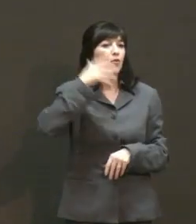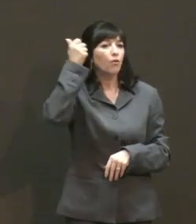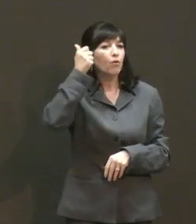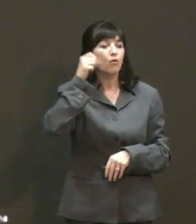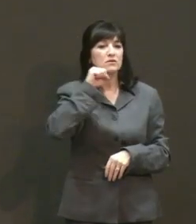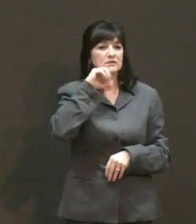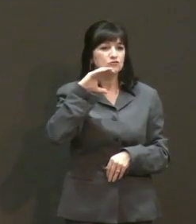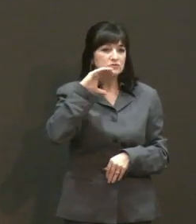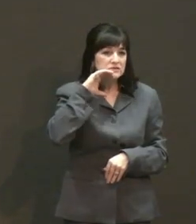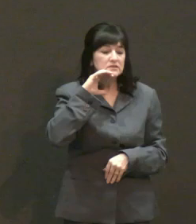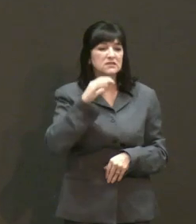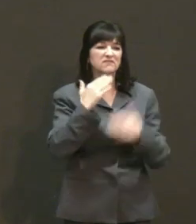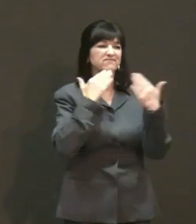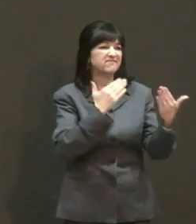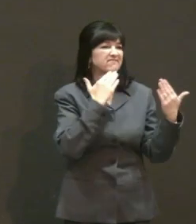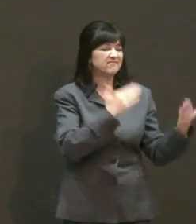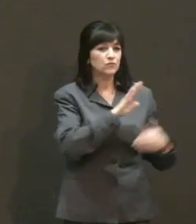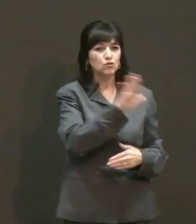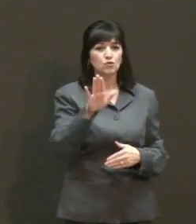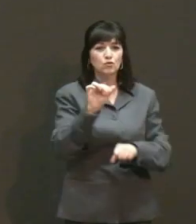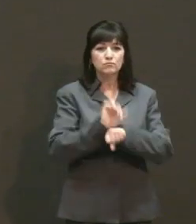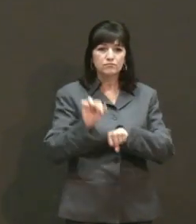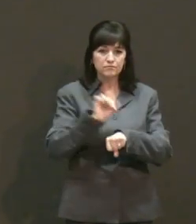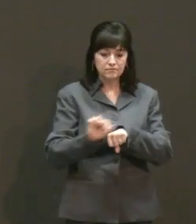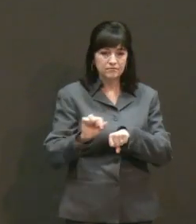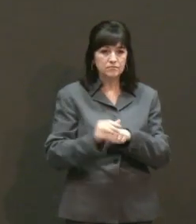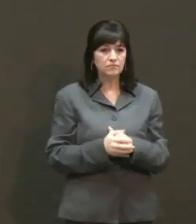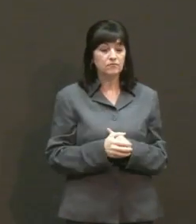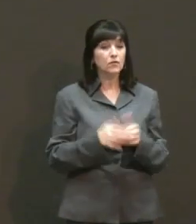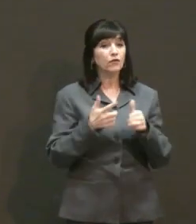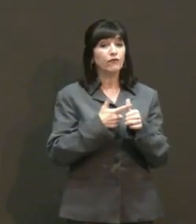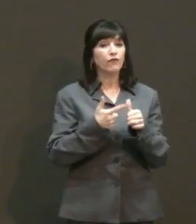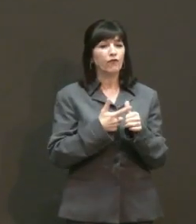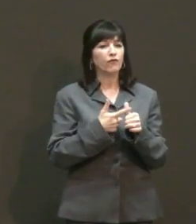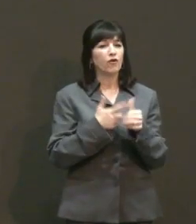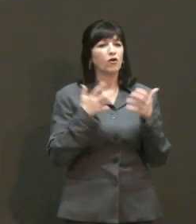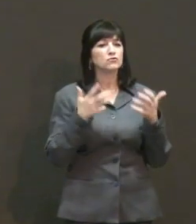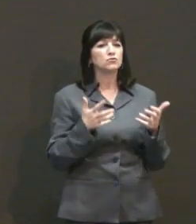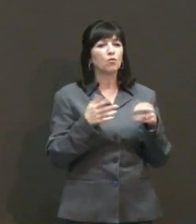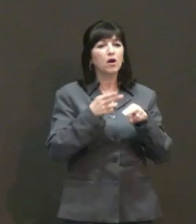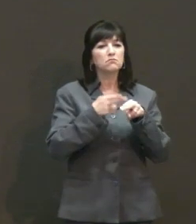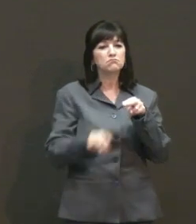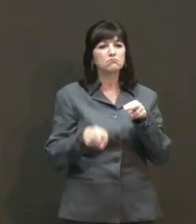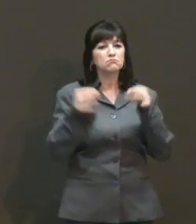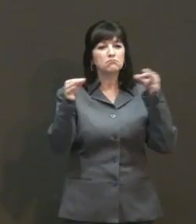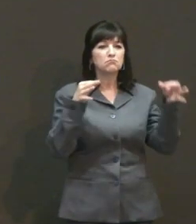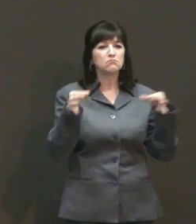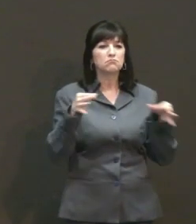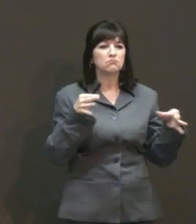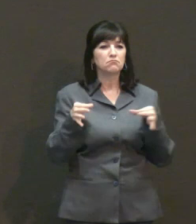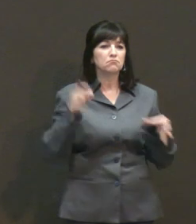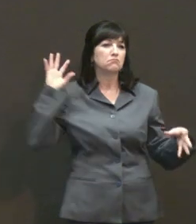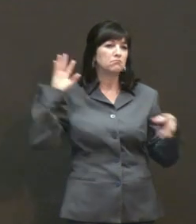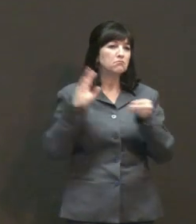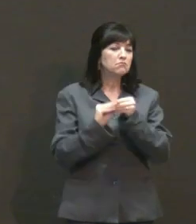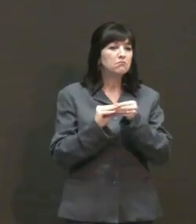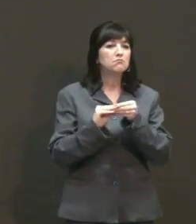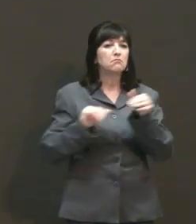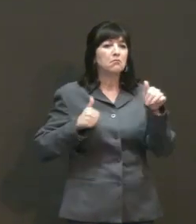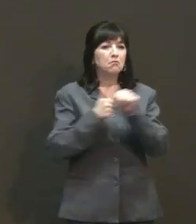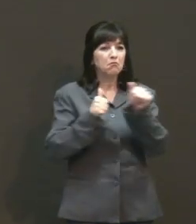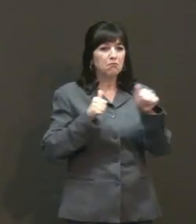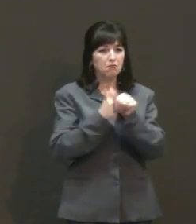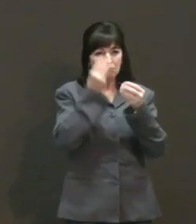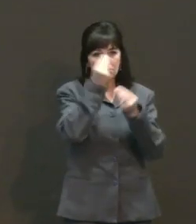start with a brief update, as I do with each of our briefings, in terms of the number of positive cases, which continue